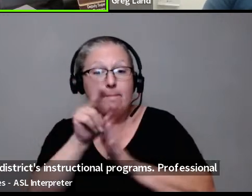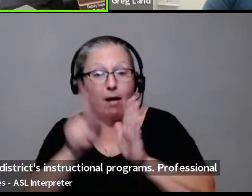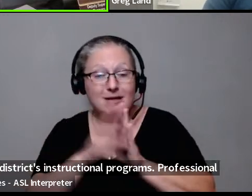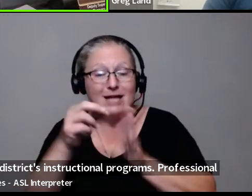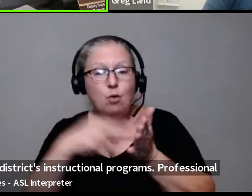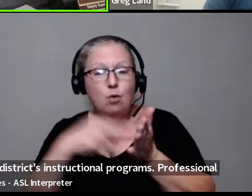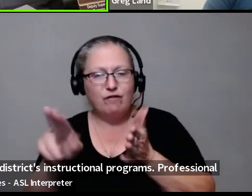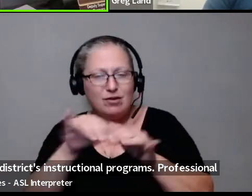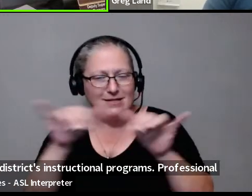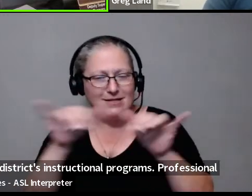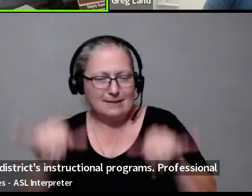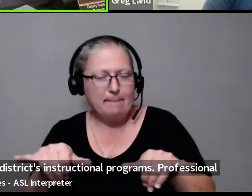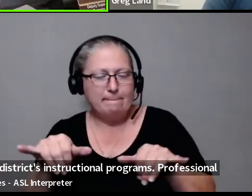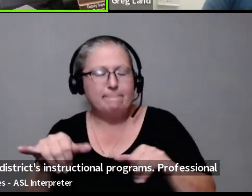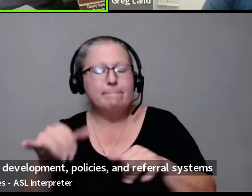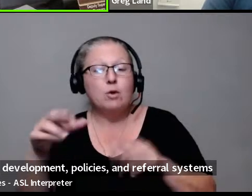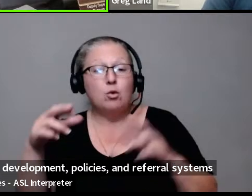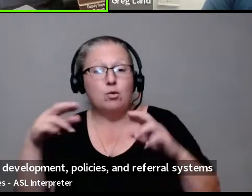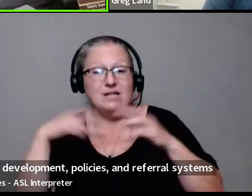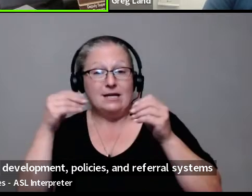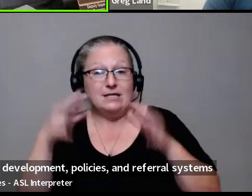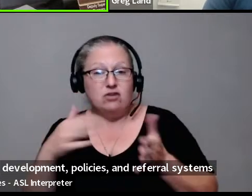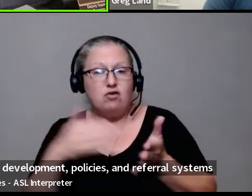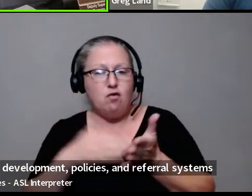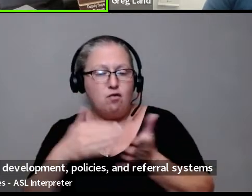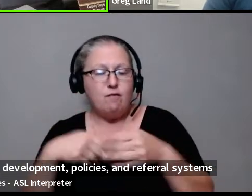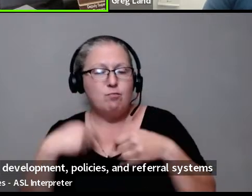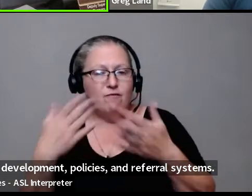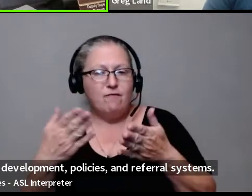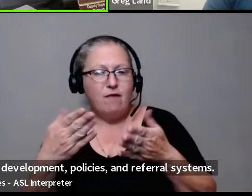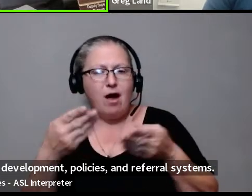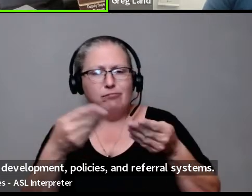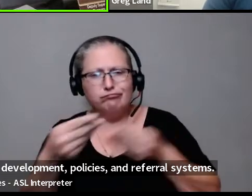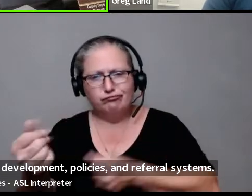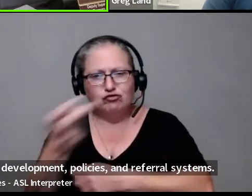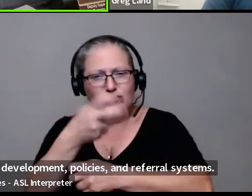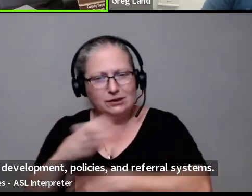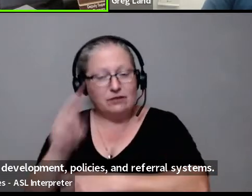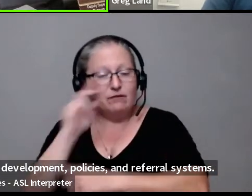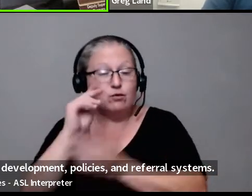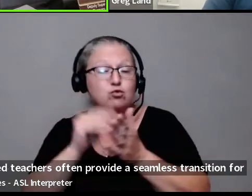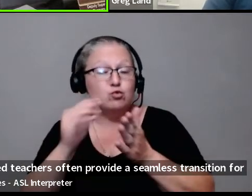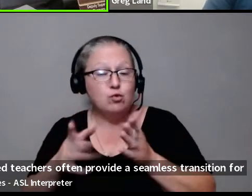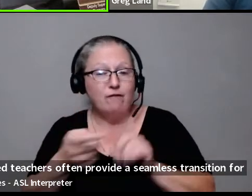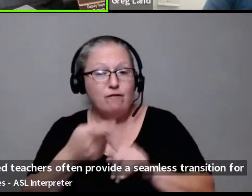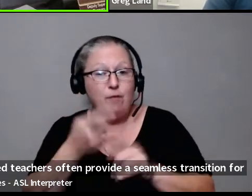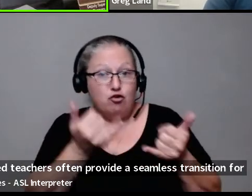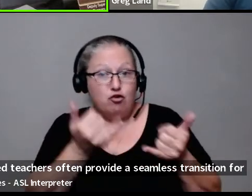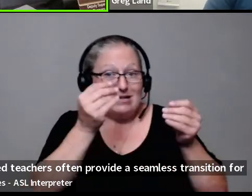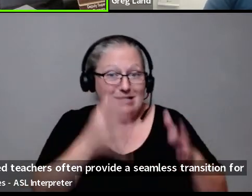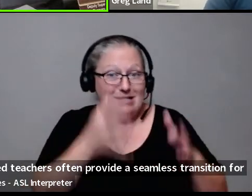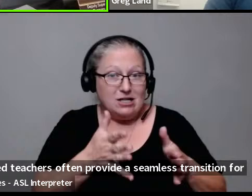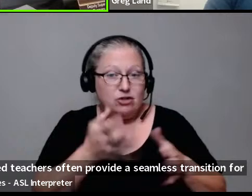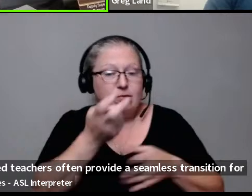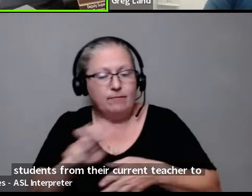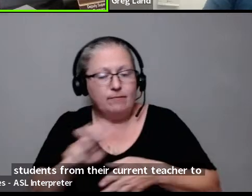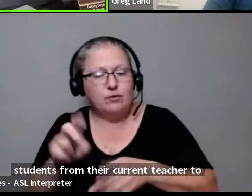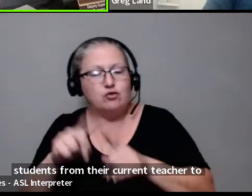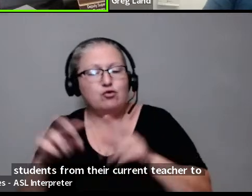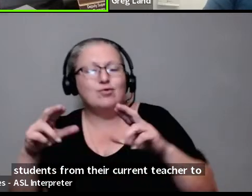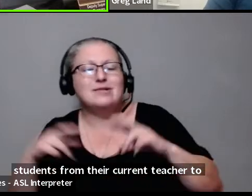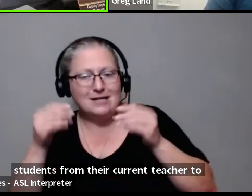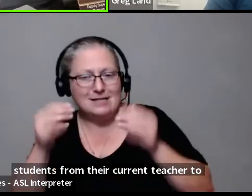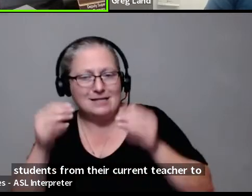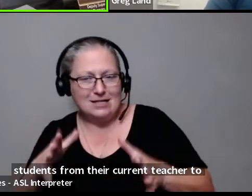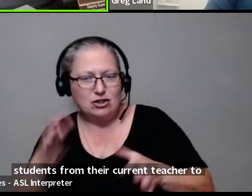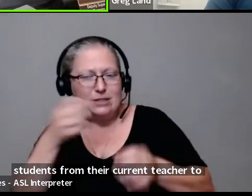referral systems. Retired teachers often provide a seamless transition for students from their current teacher to the retired